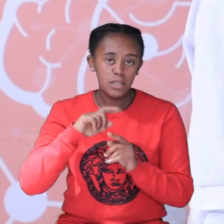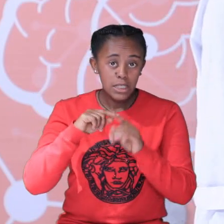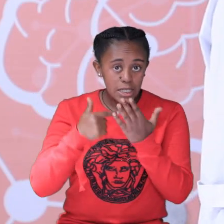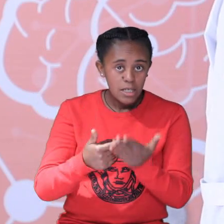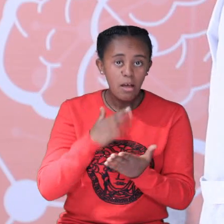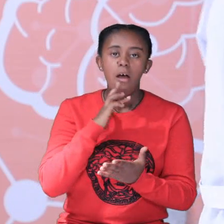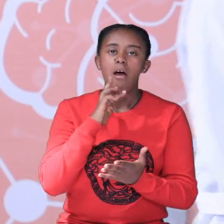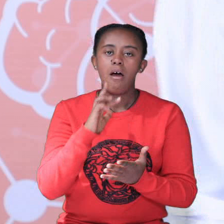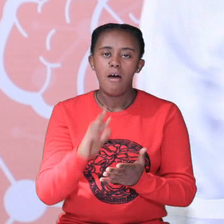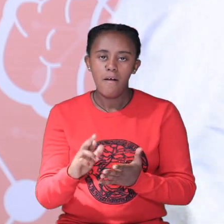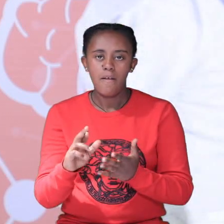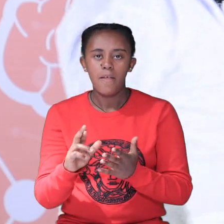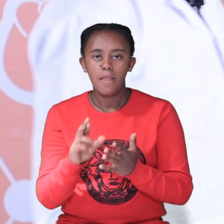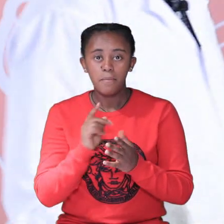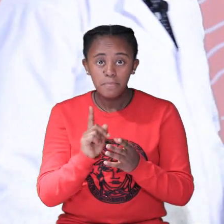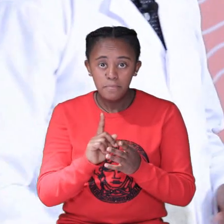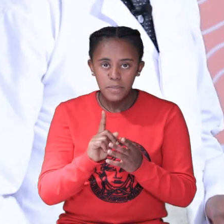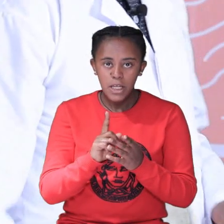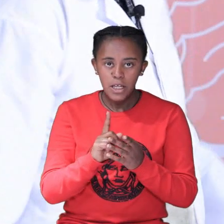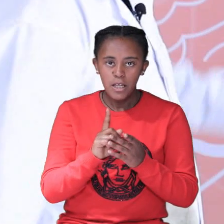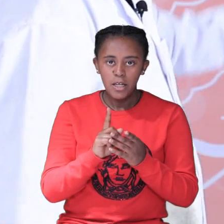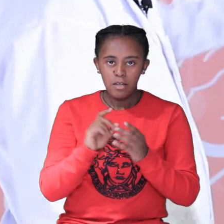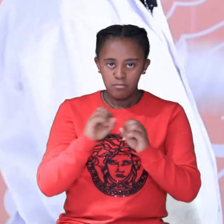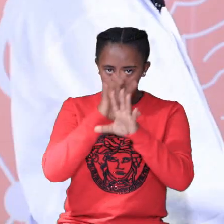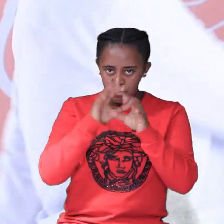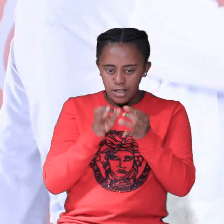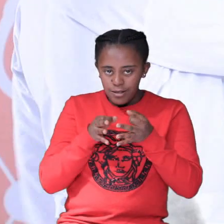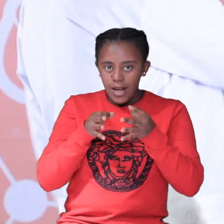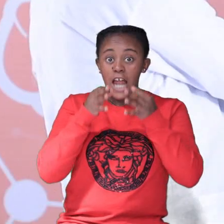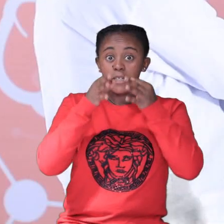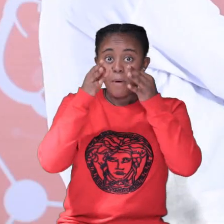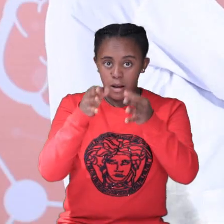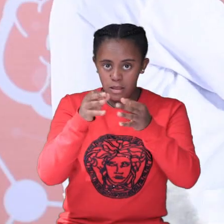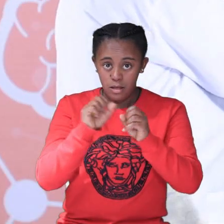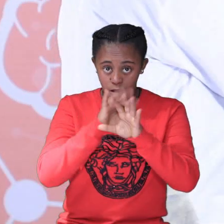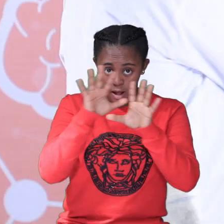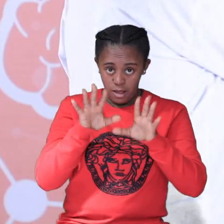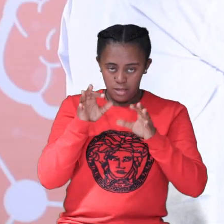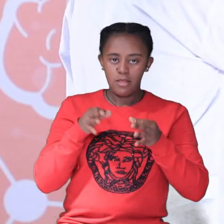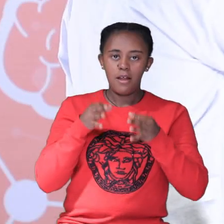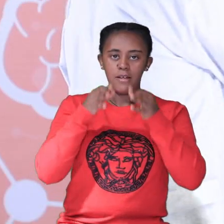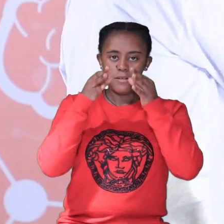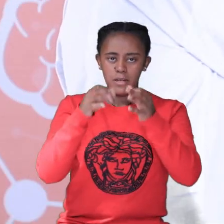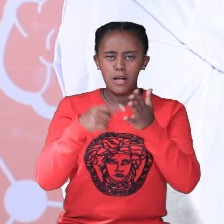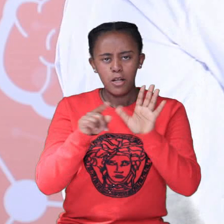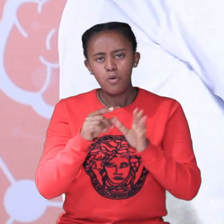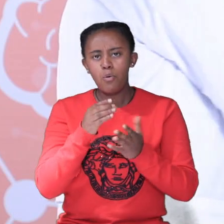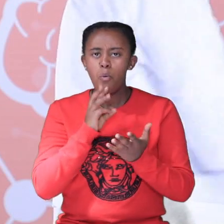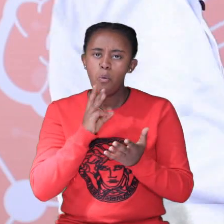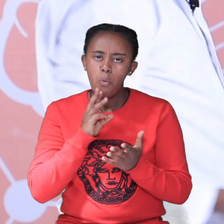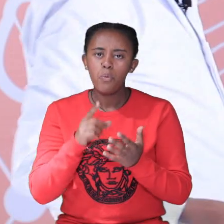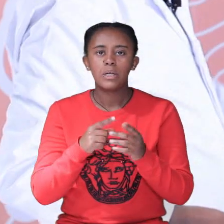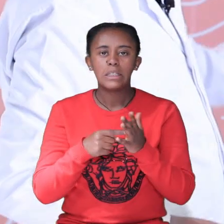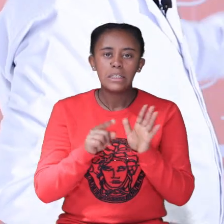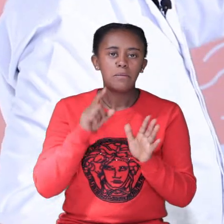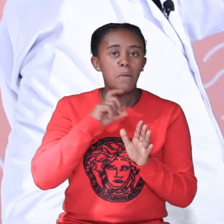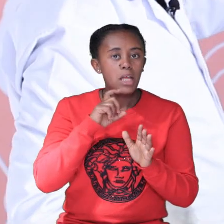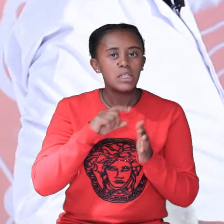These are transparent materials. Clear glass, clear water, clean